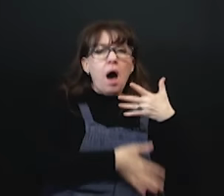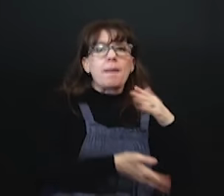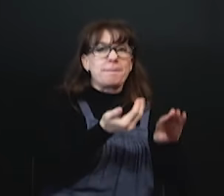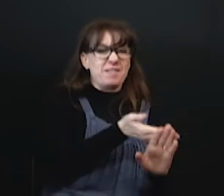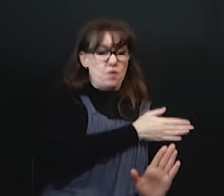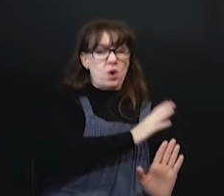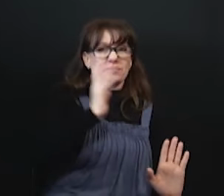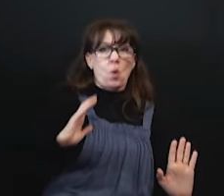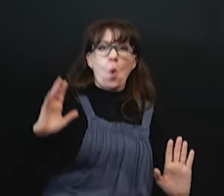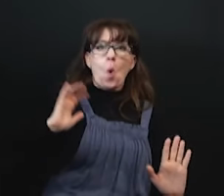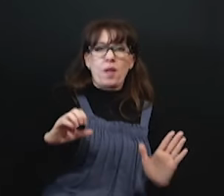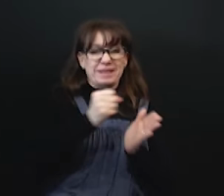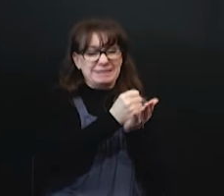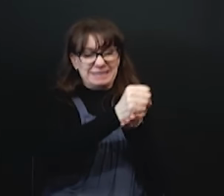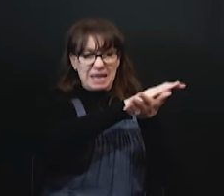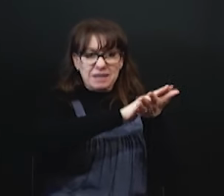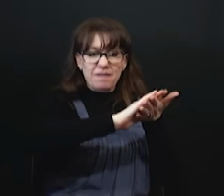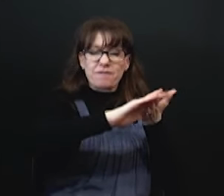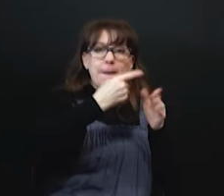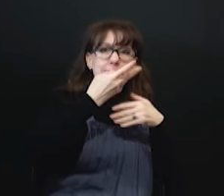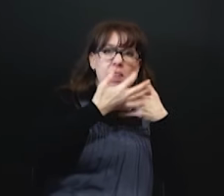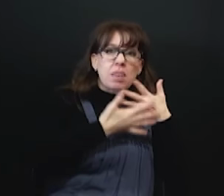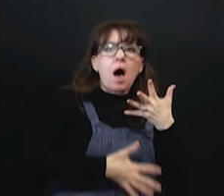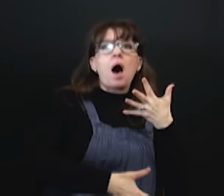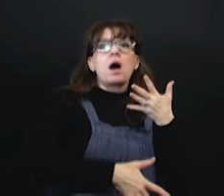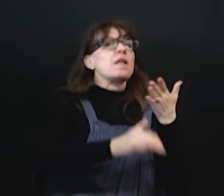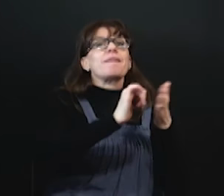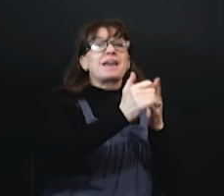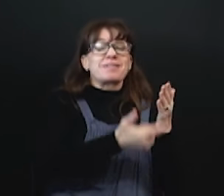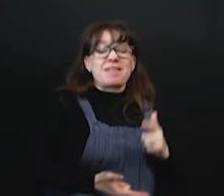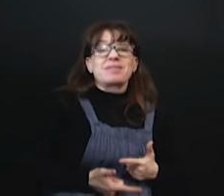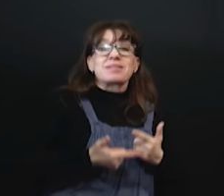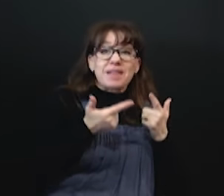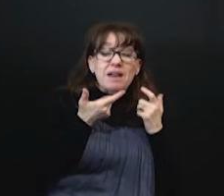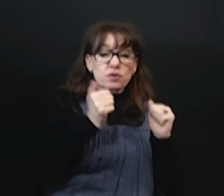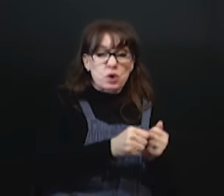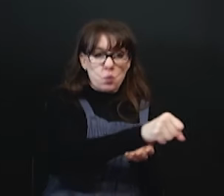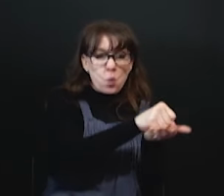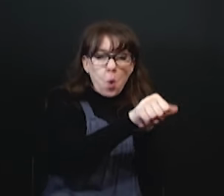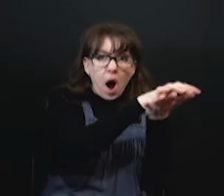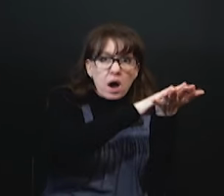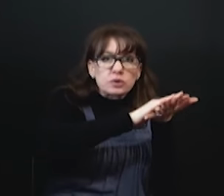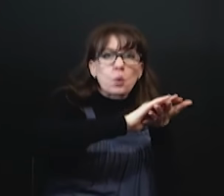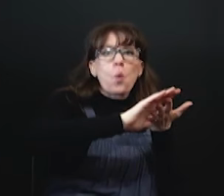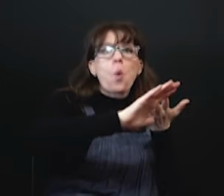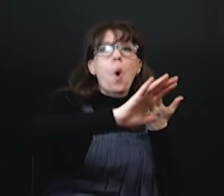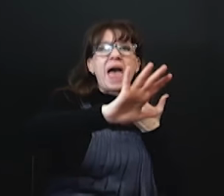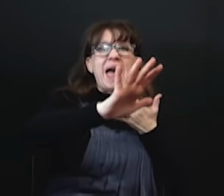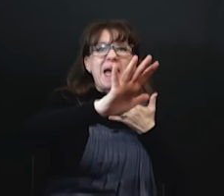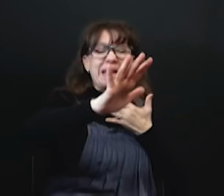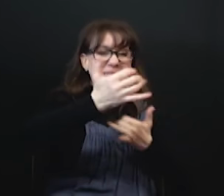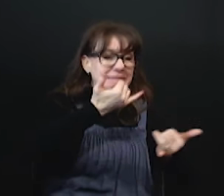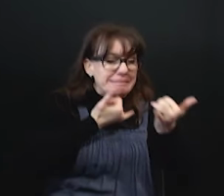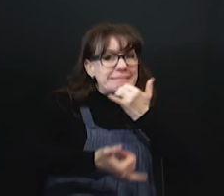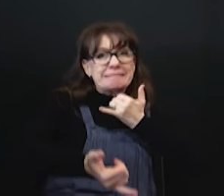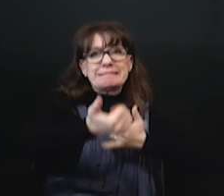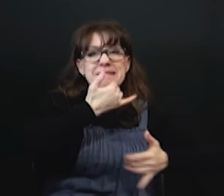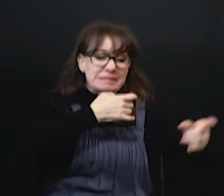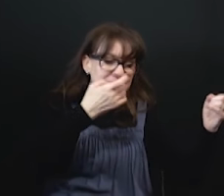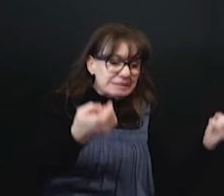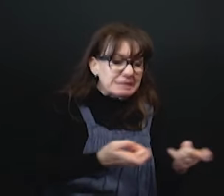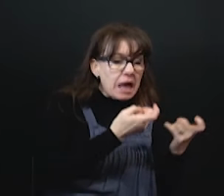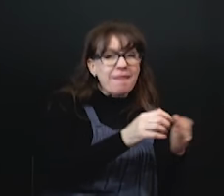was all that this sanctified blood, which was thought to carry the life, could wash away the stain of sin, which leads